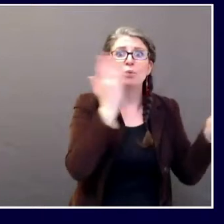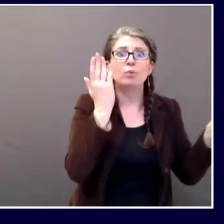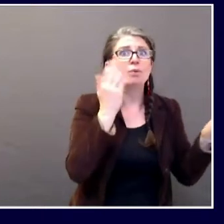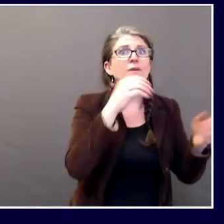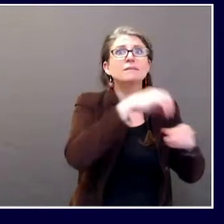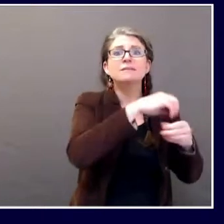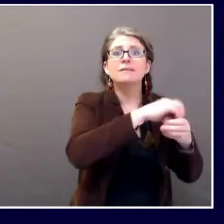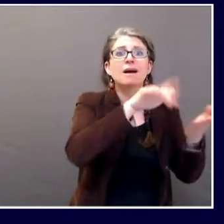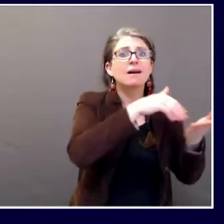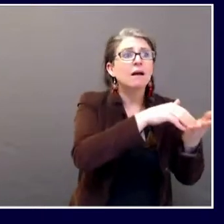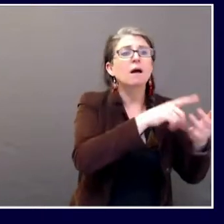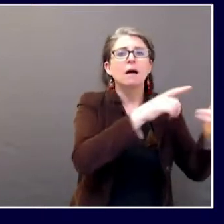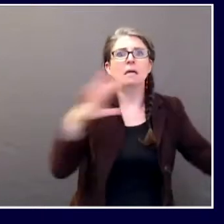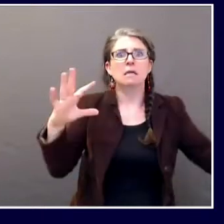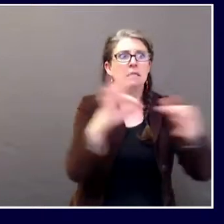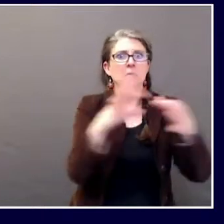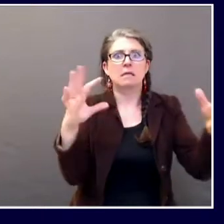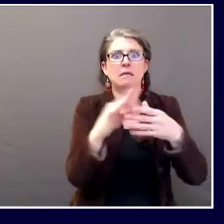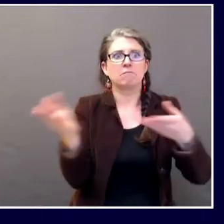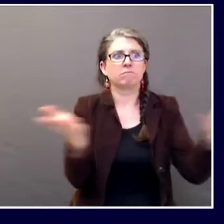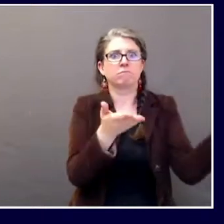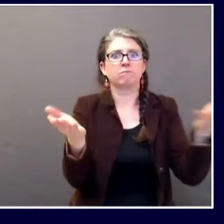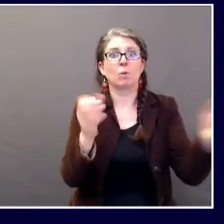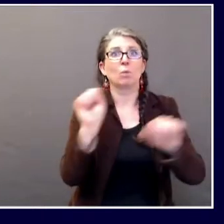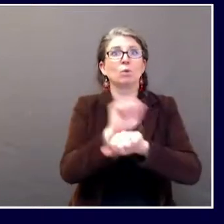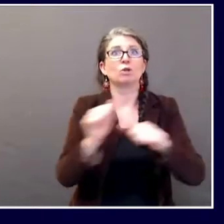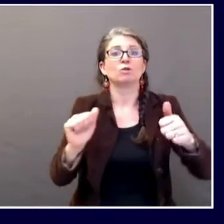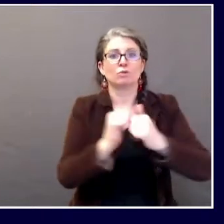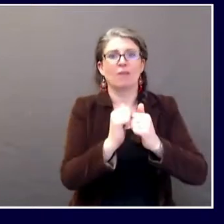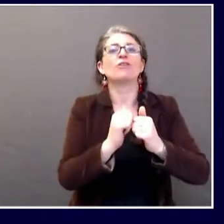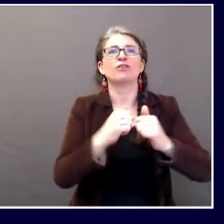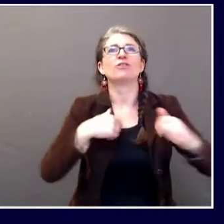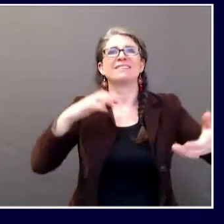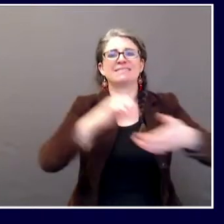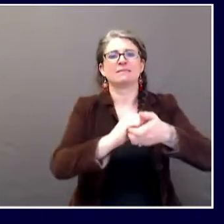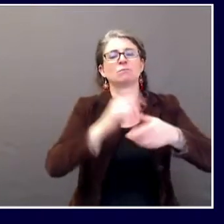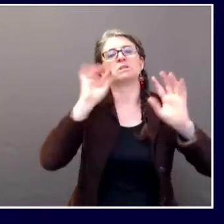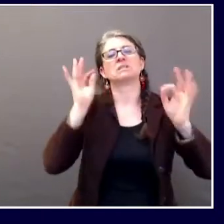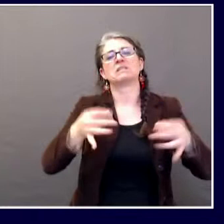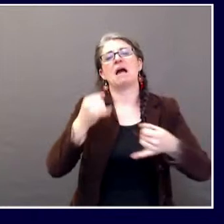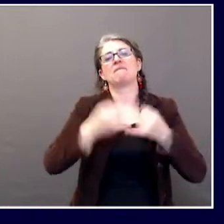And then once we've got all of that ironed out, then we'll make those transfers. Okay, thanks.